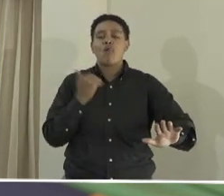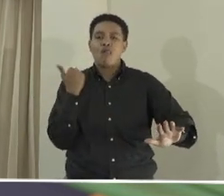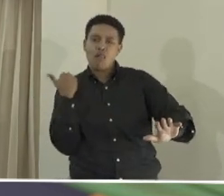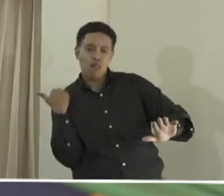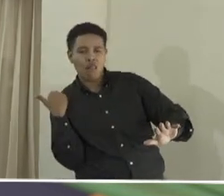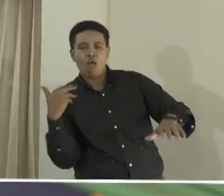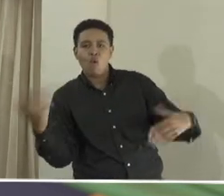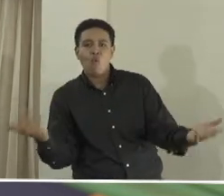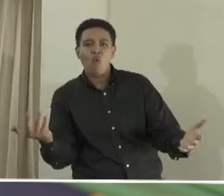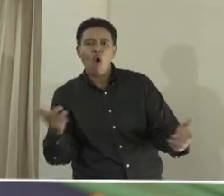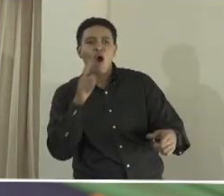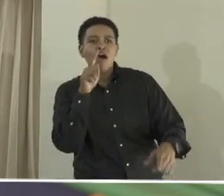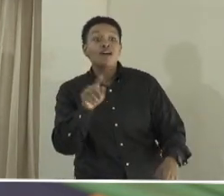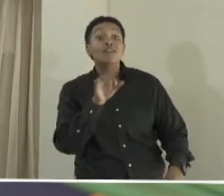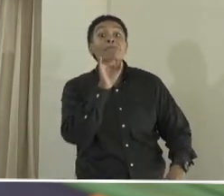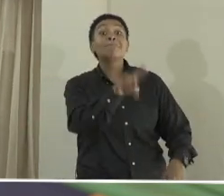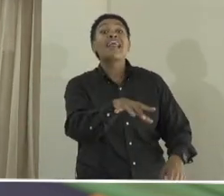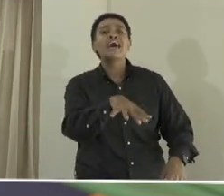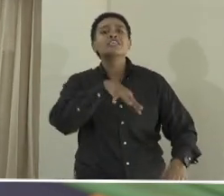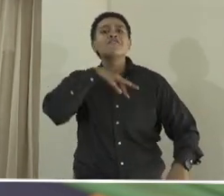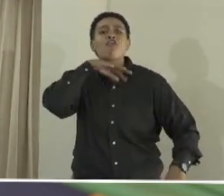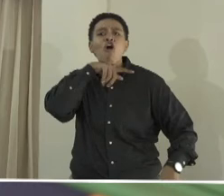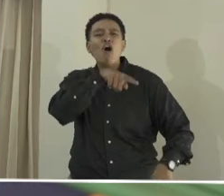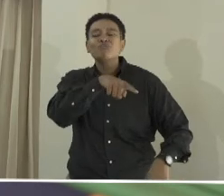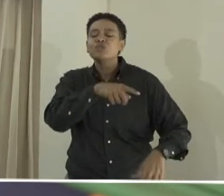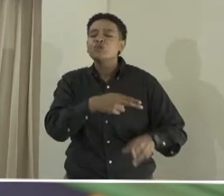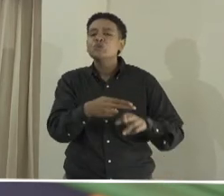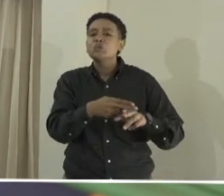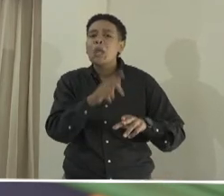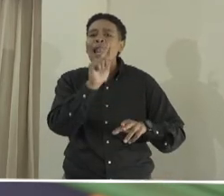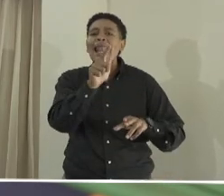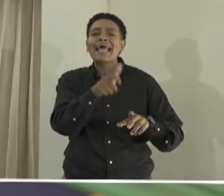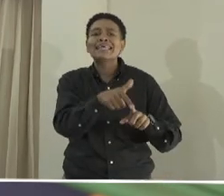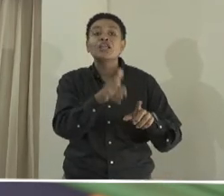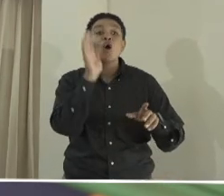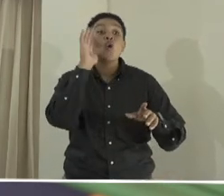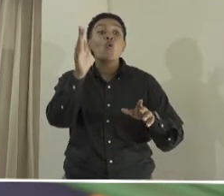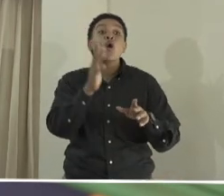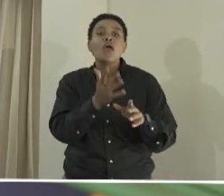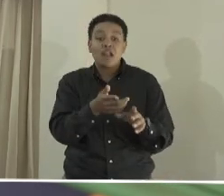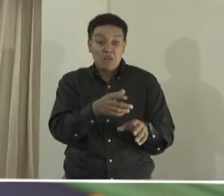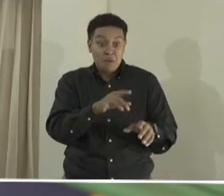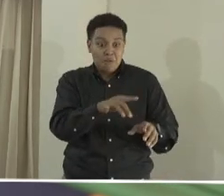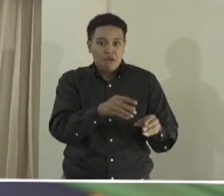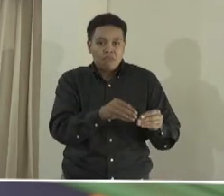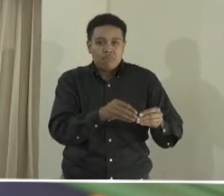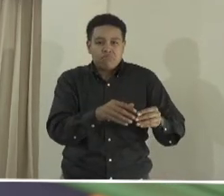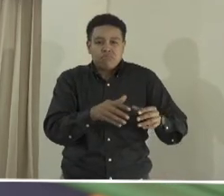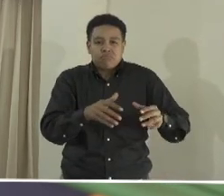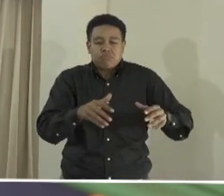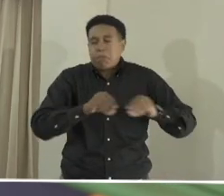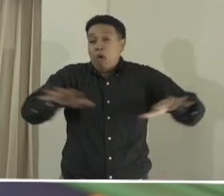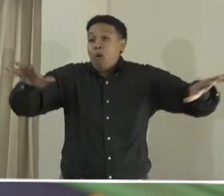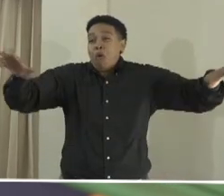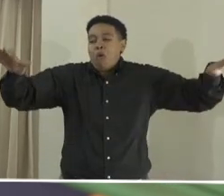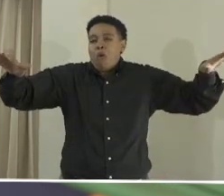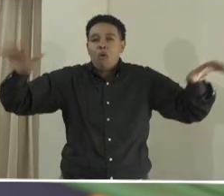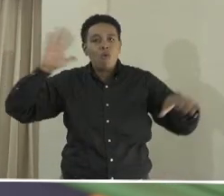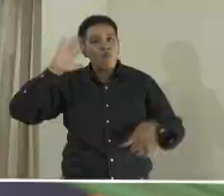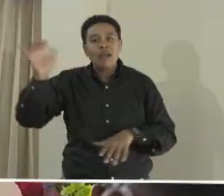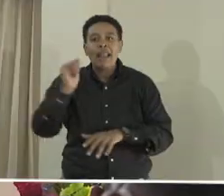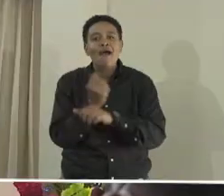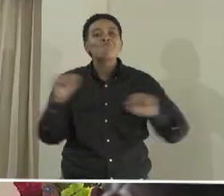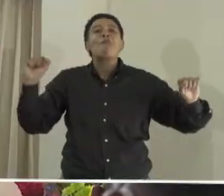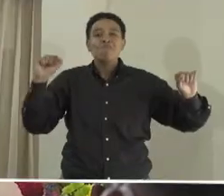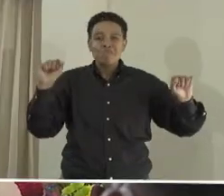the planting of a bomb that sooner or later will bound to explode." He went on, "If